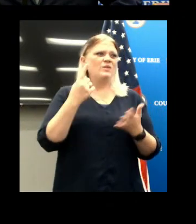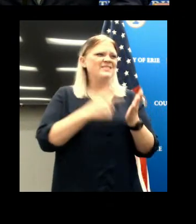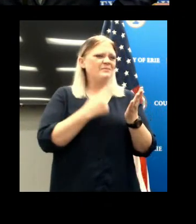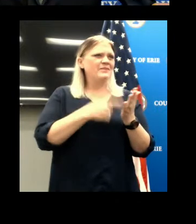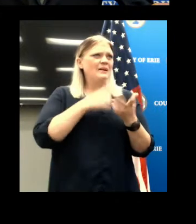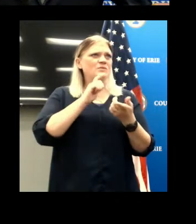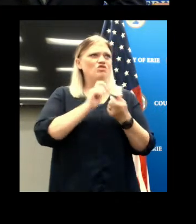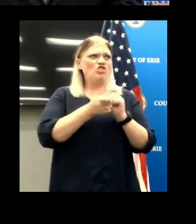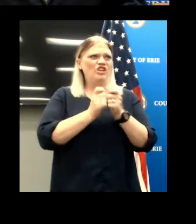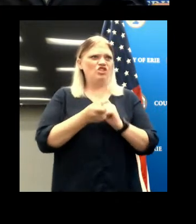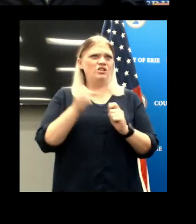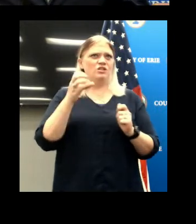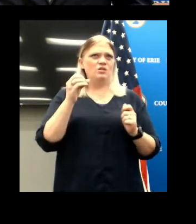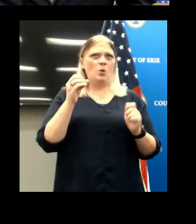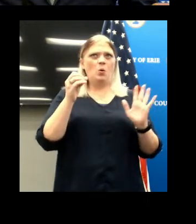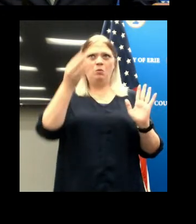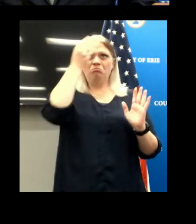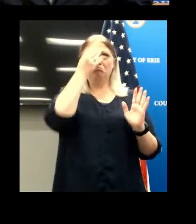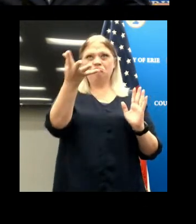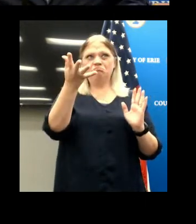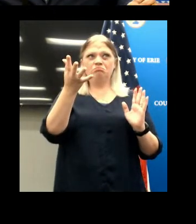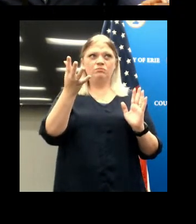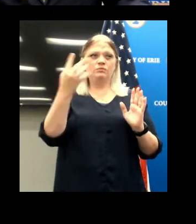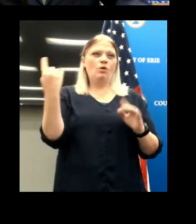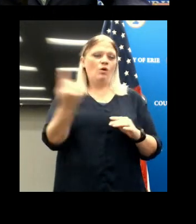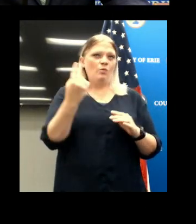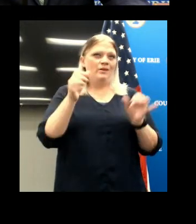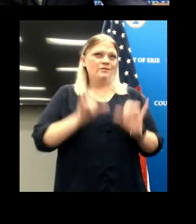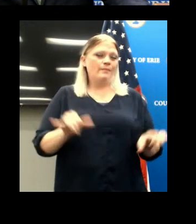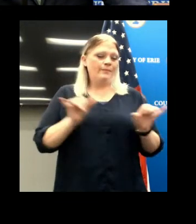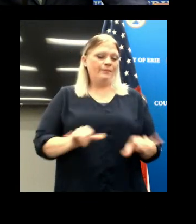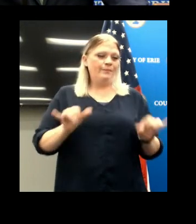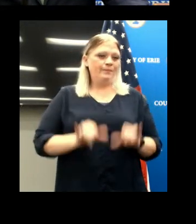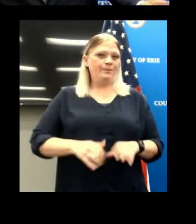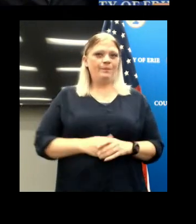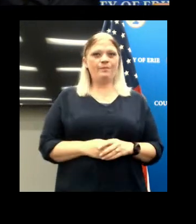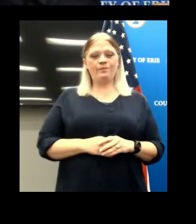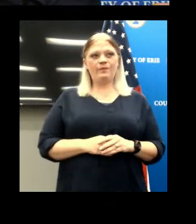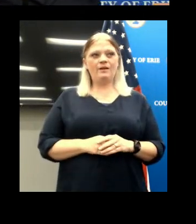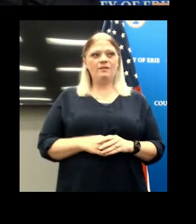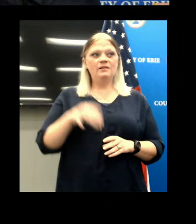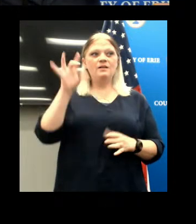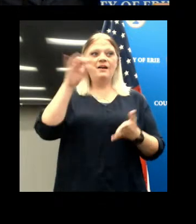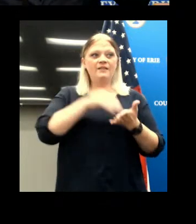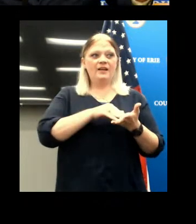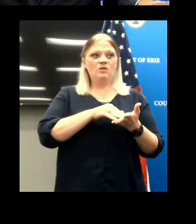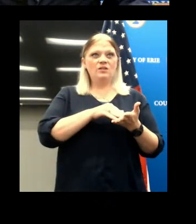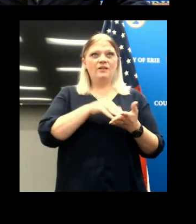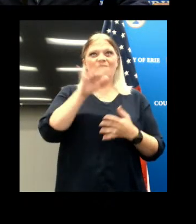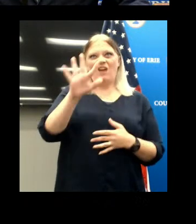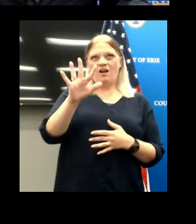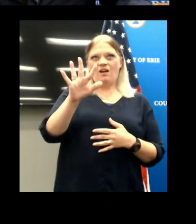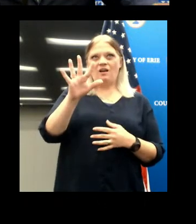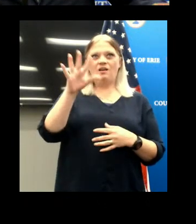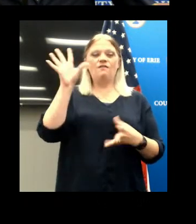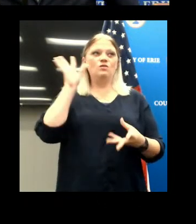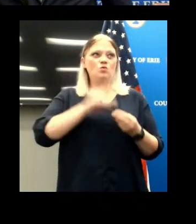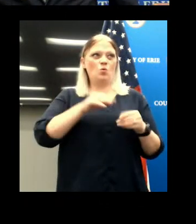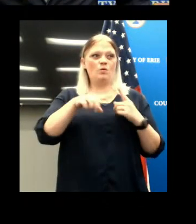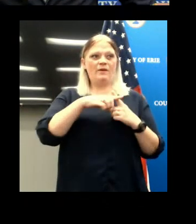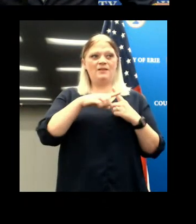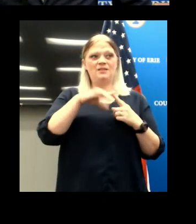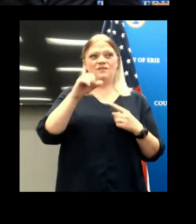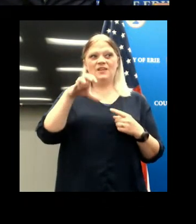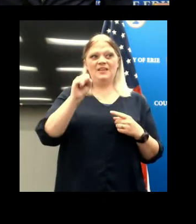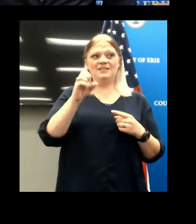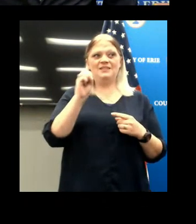some changes, so just throw that proviso out as we always do. There are 8,005 total positive cases as